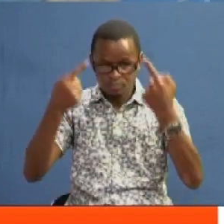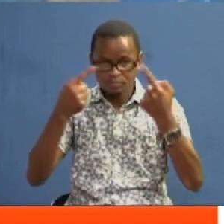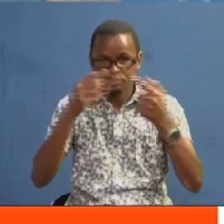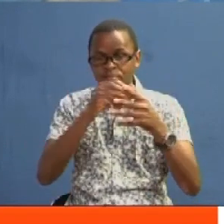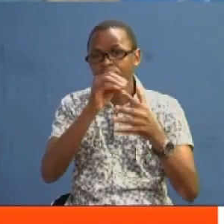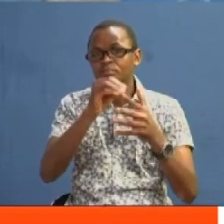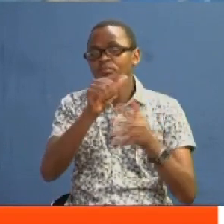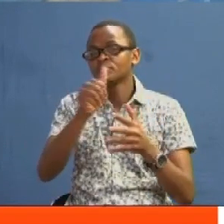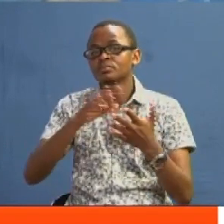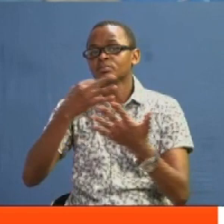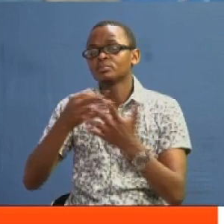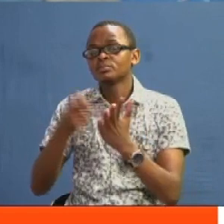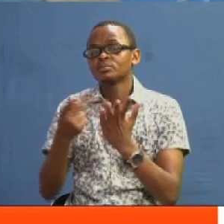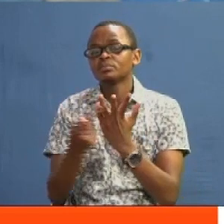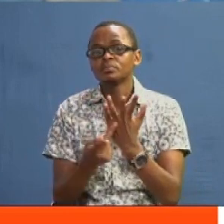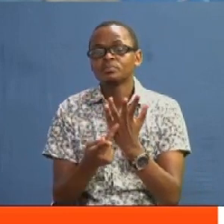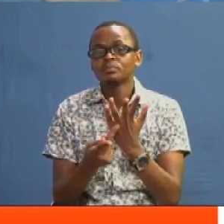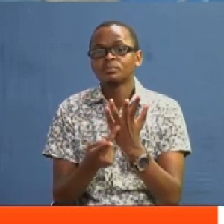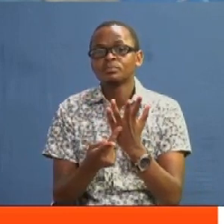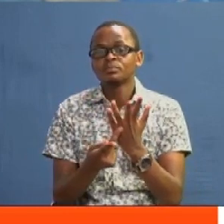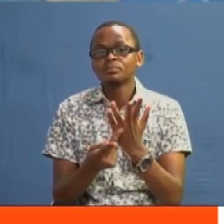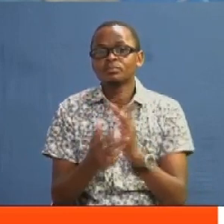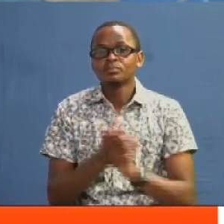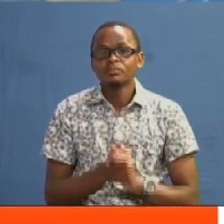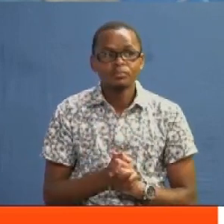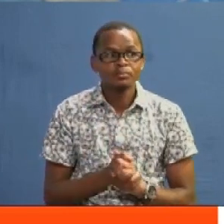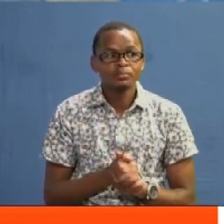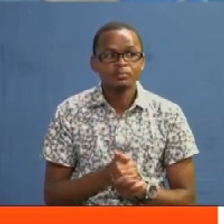or another failed project. George Mapesa, KUTV.